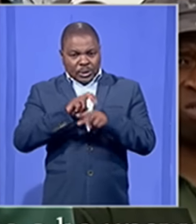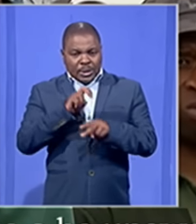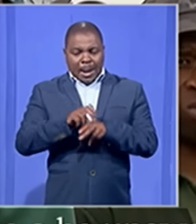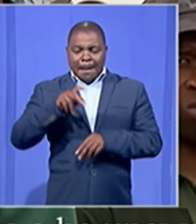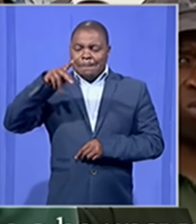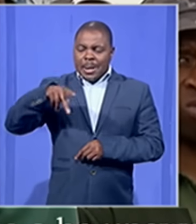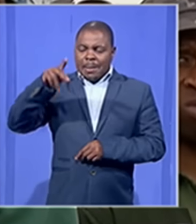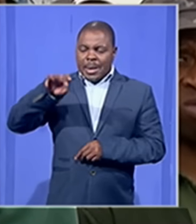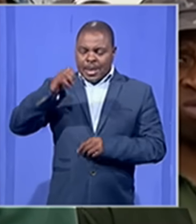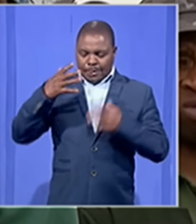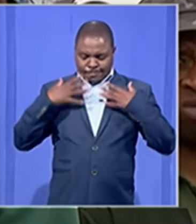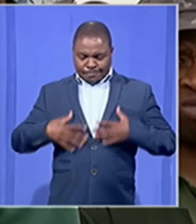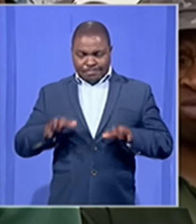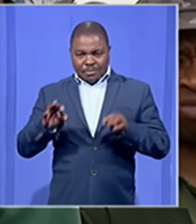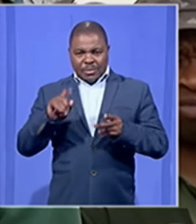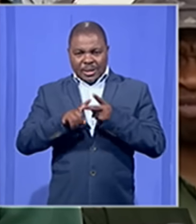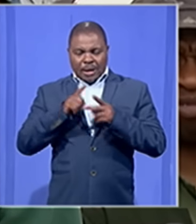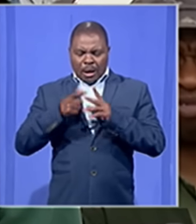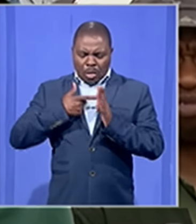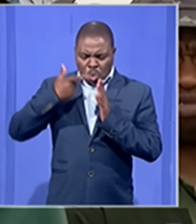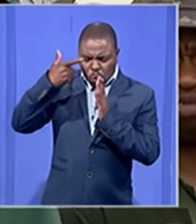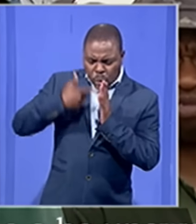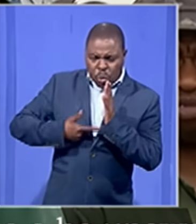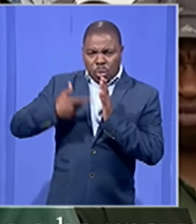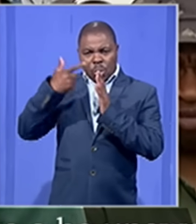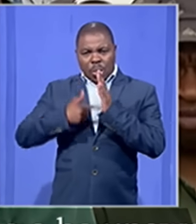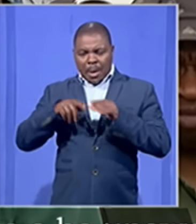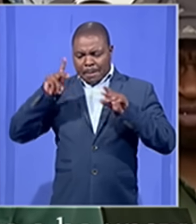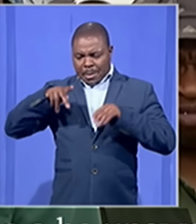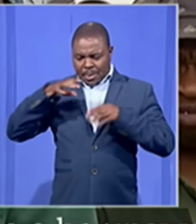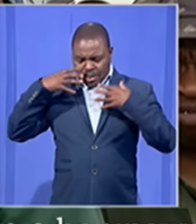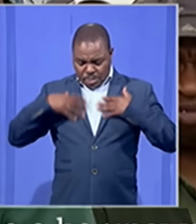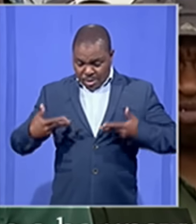PPE. Re bereka ka cutting torch ka old mara o re lebella PPE re